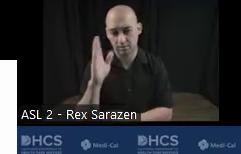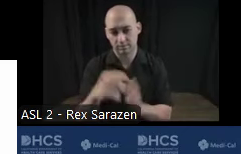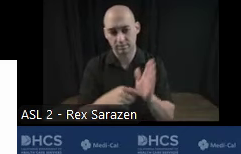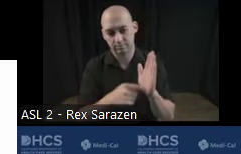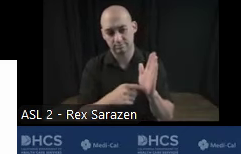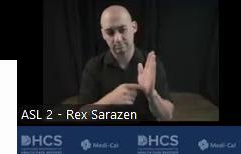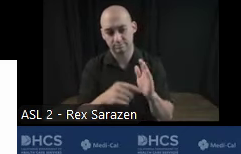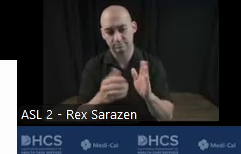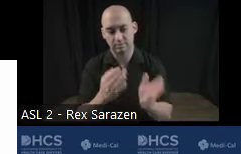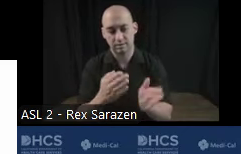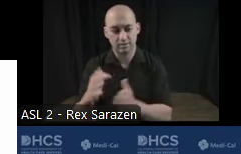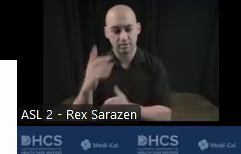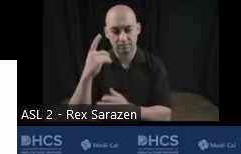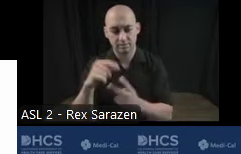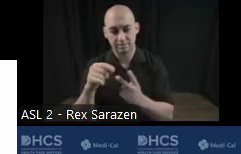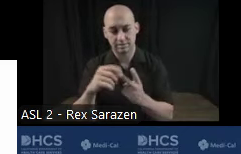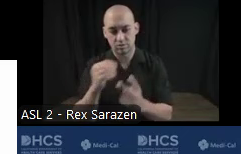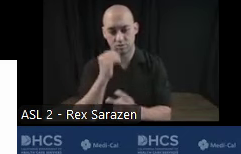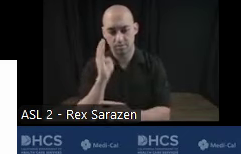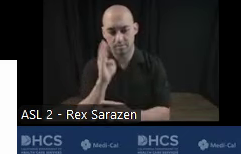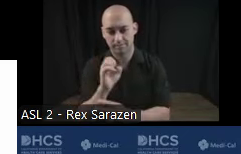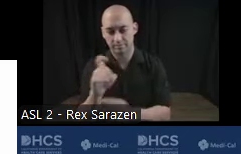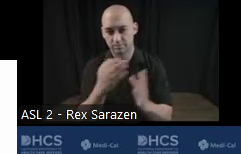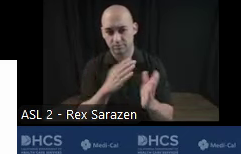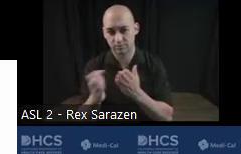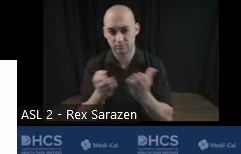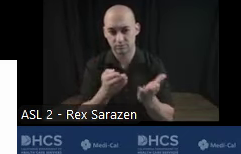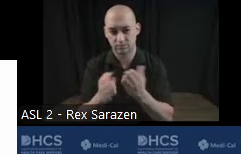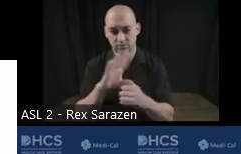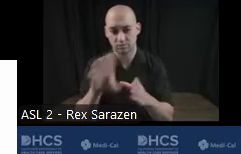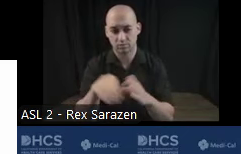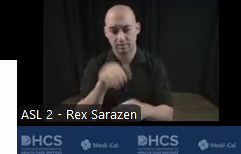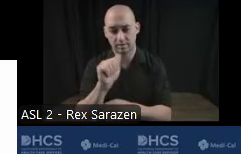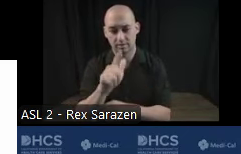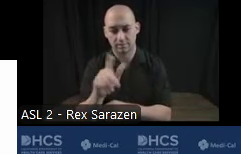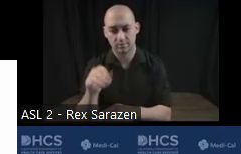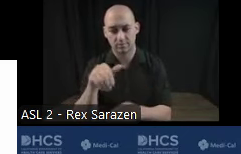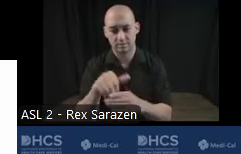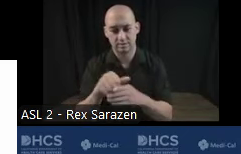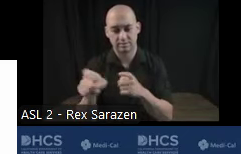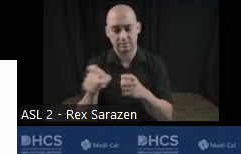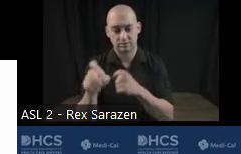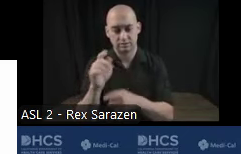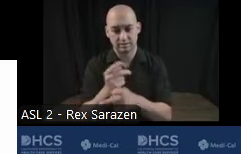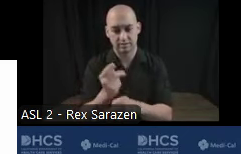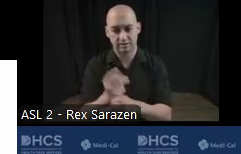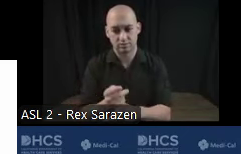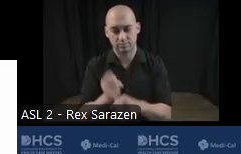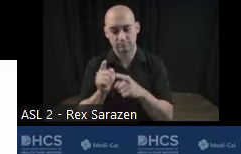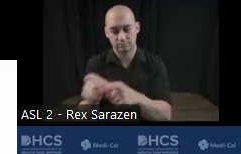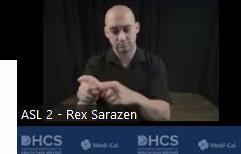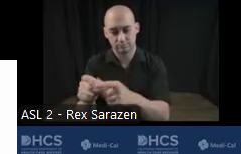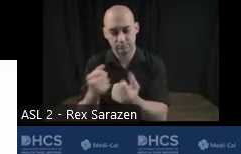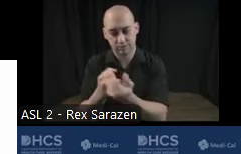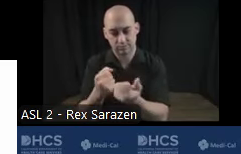integrating select home and community-based services, including ALW, into managed care, while continuing to support services